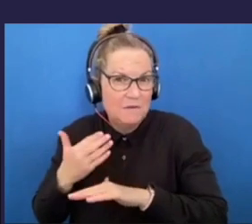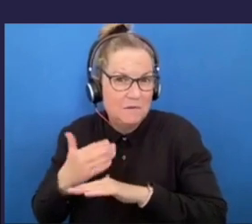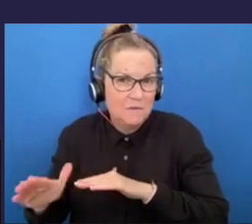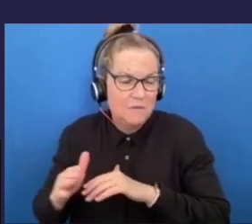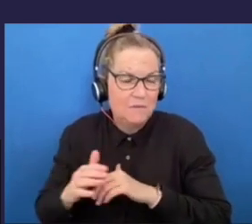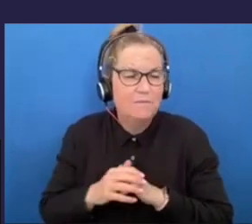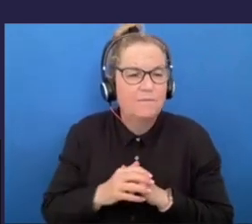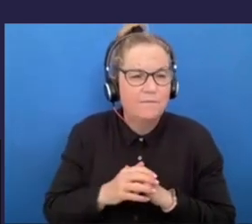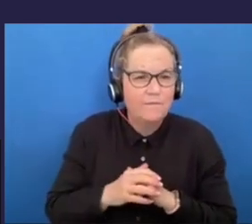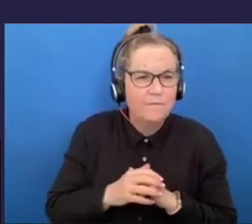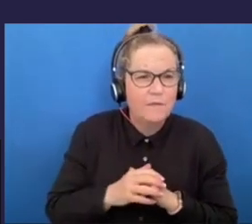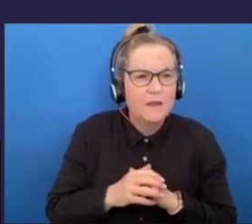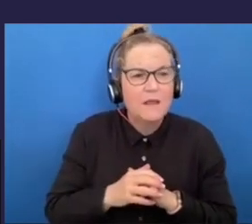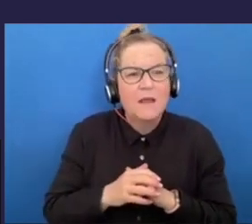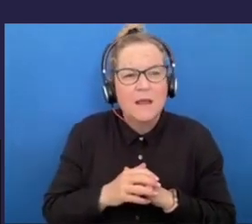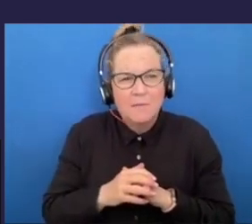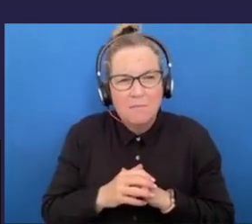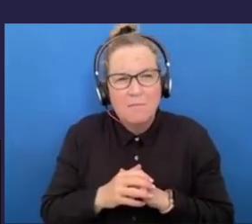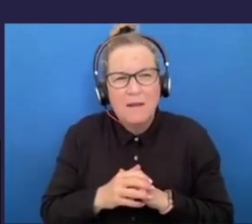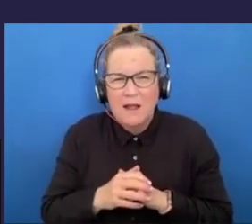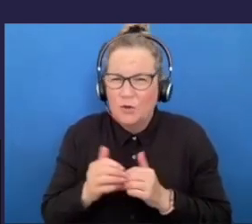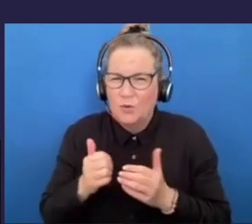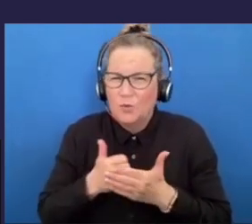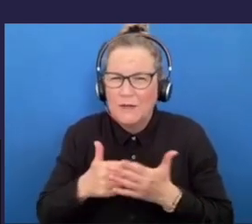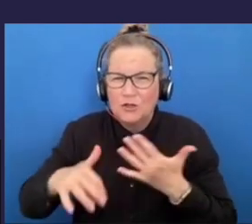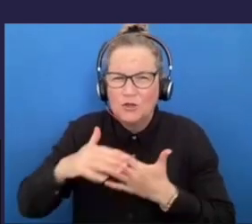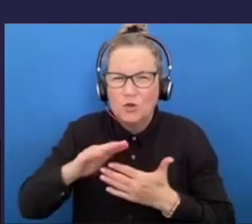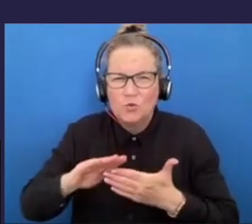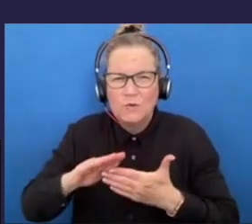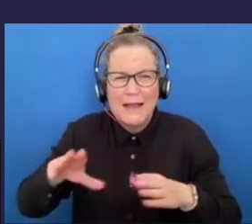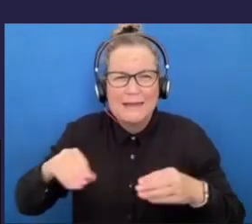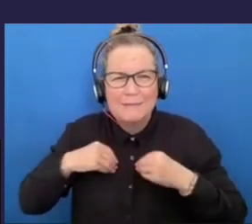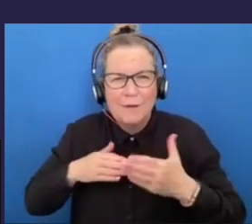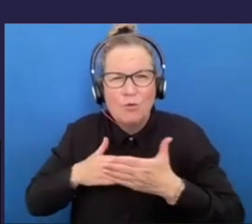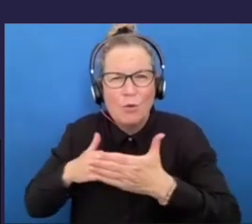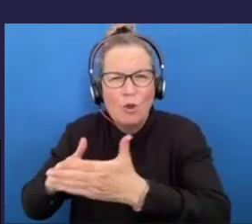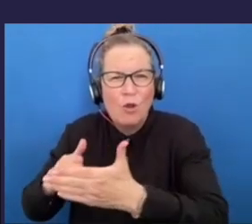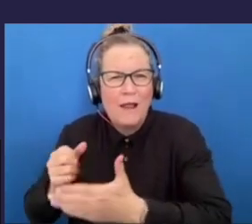underlying principles that block social acceptance.